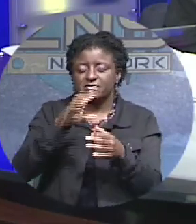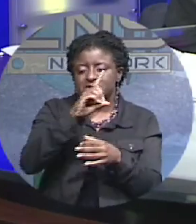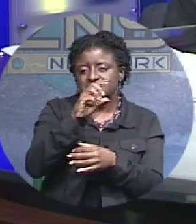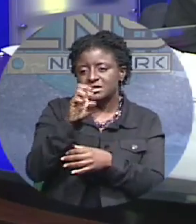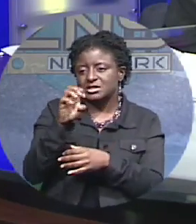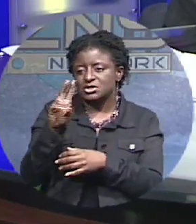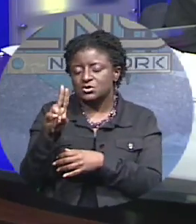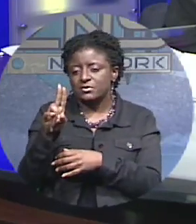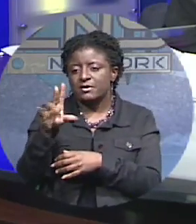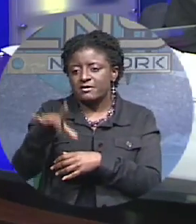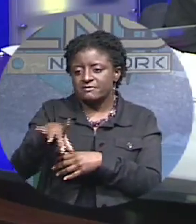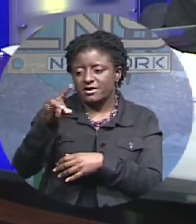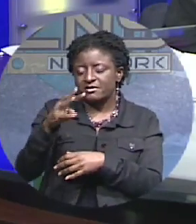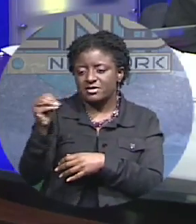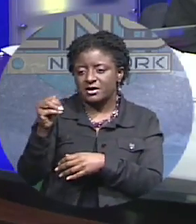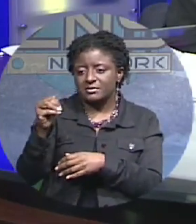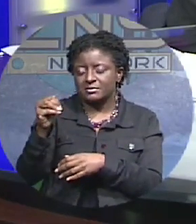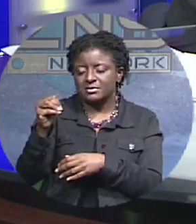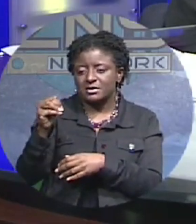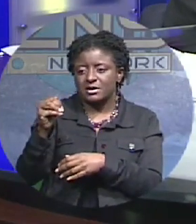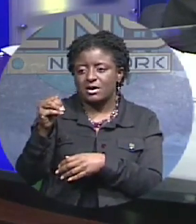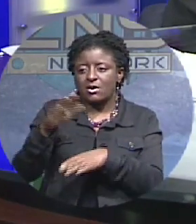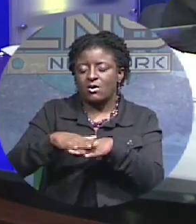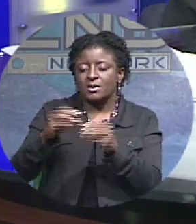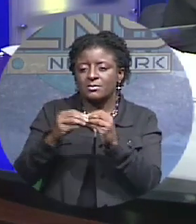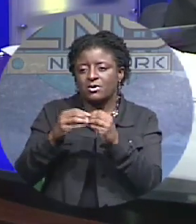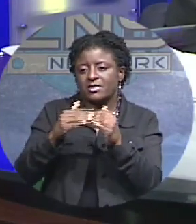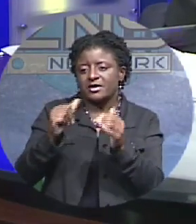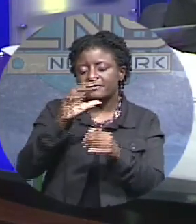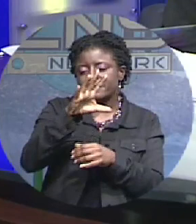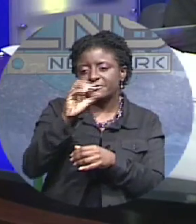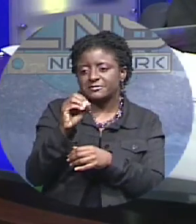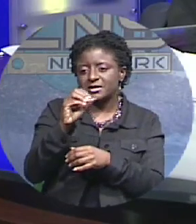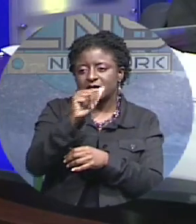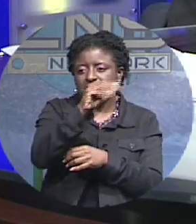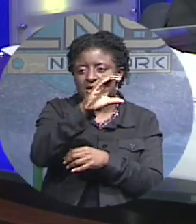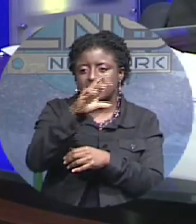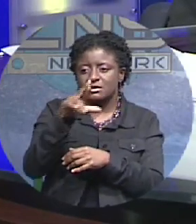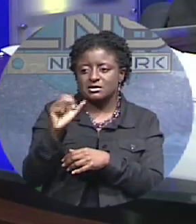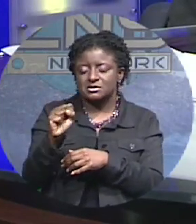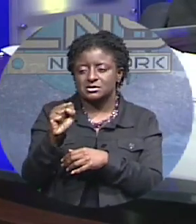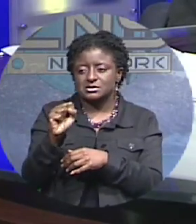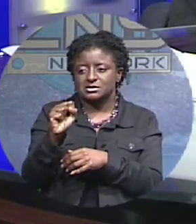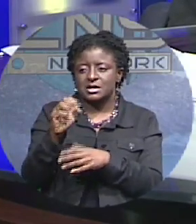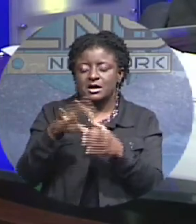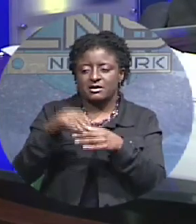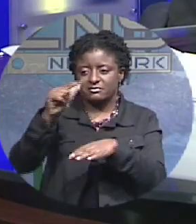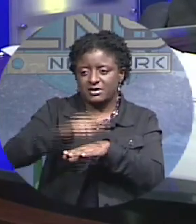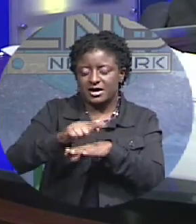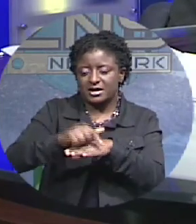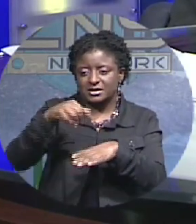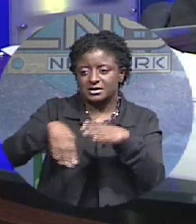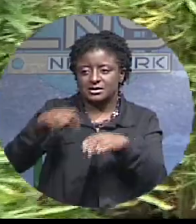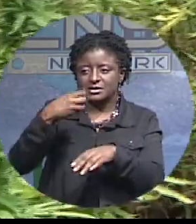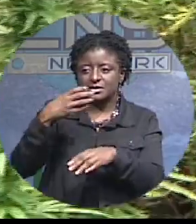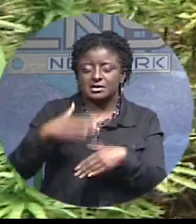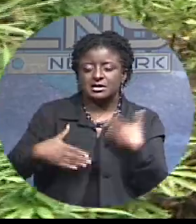acres of land in the well fields off Gladstone Road early yesterday afternoon. Our Cyan Thompson has more.